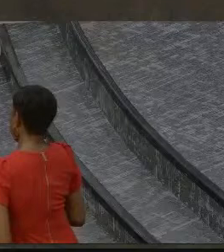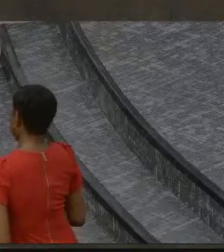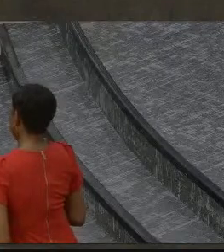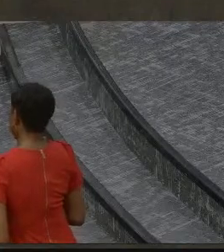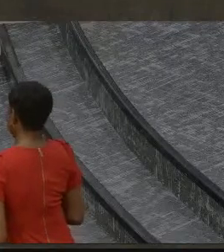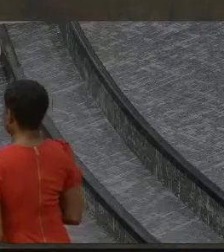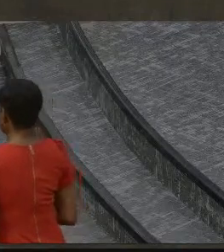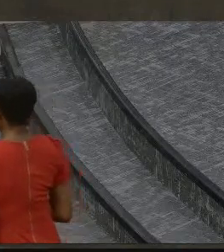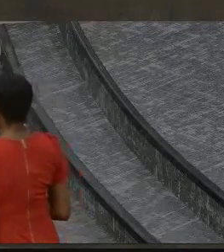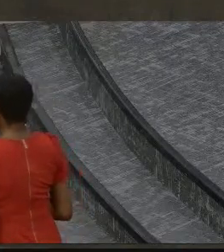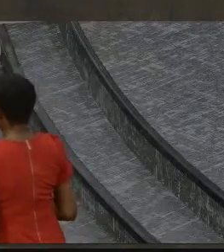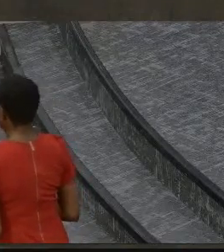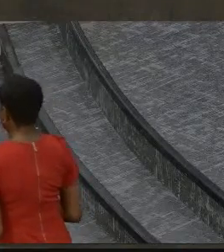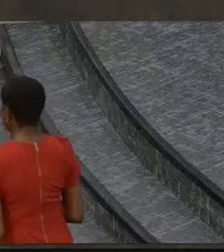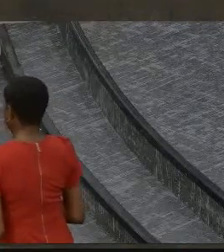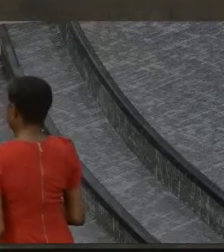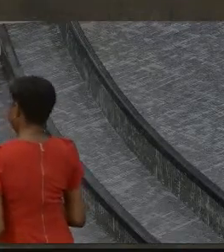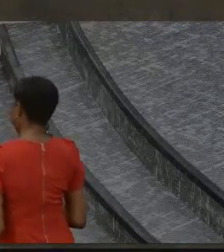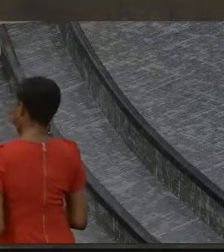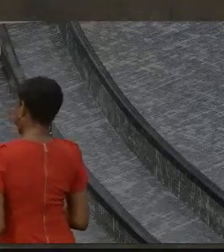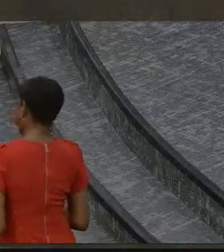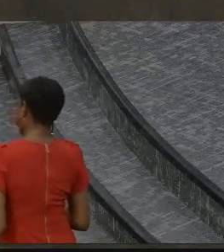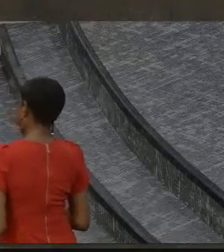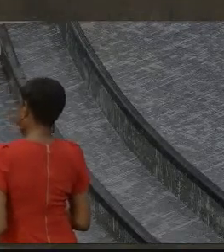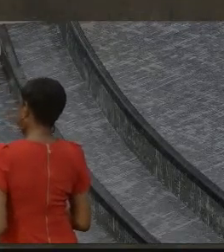Okay, we're going to go ahead and get back started.